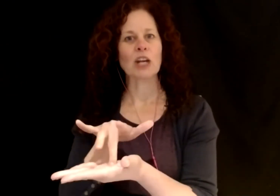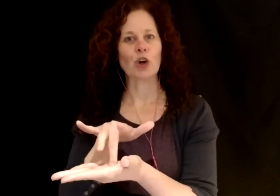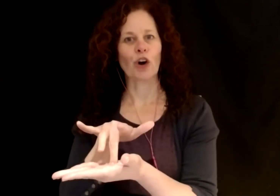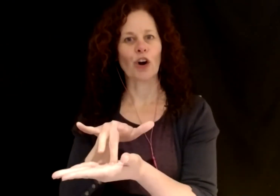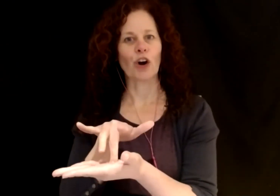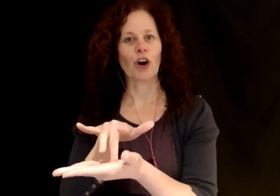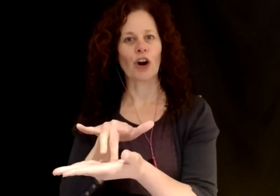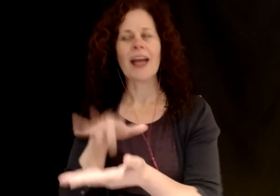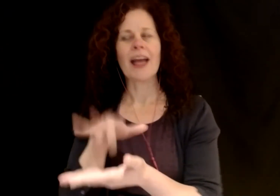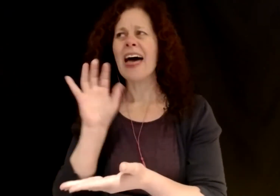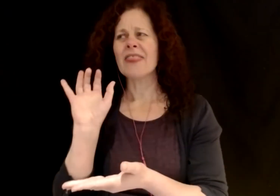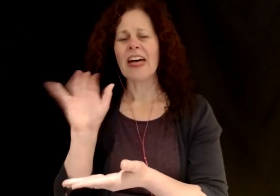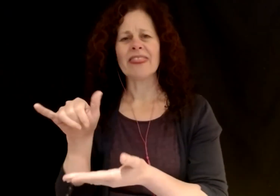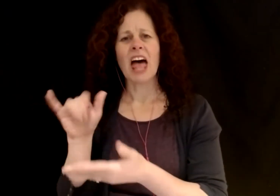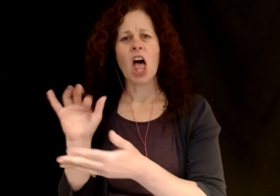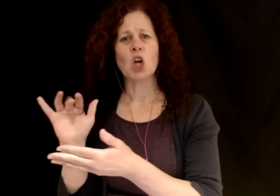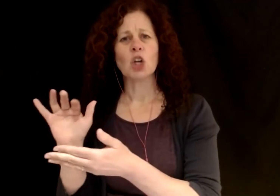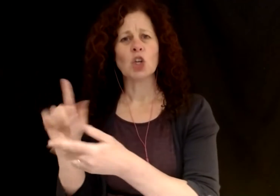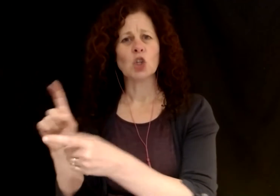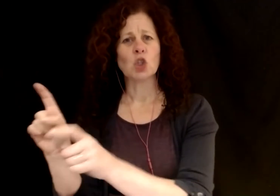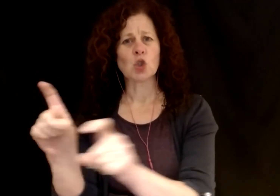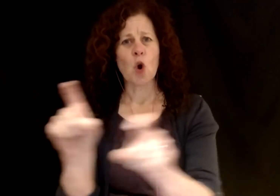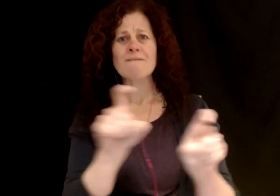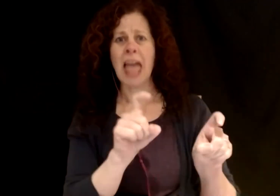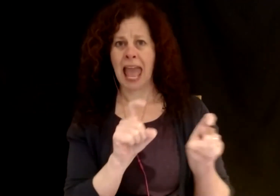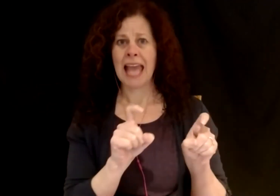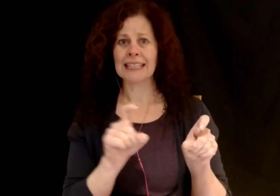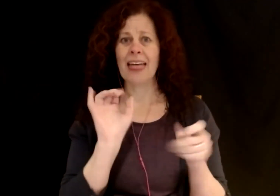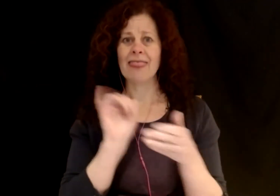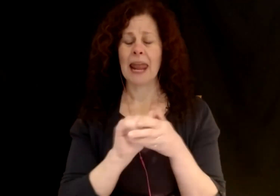that the surveys that can deploy